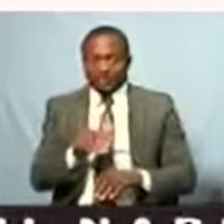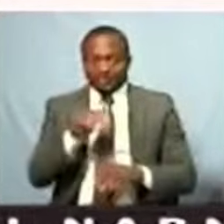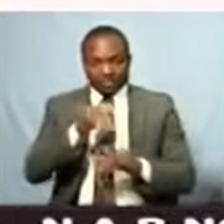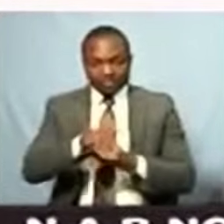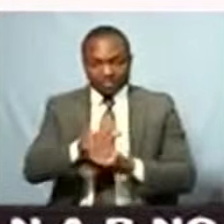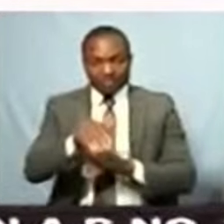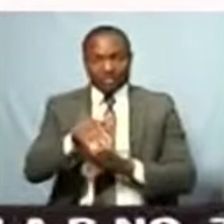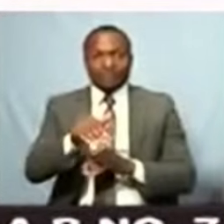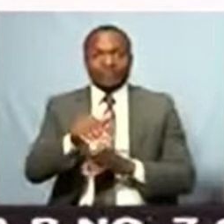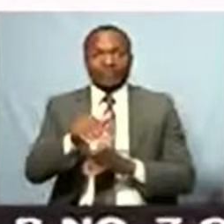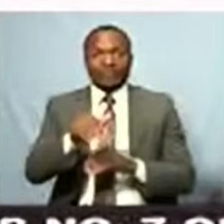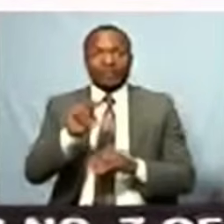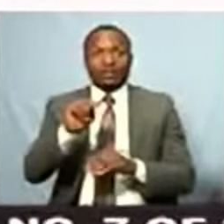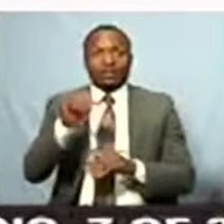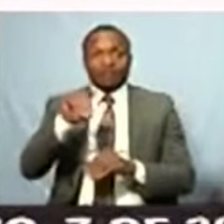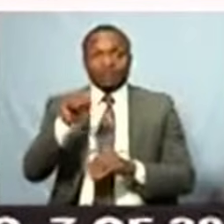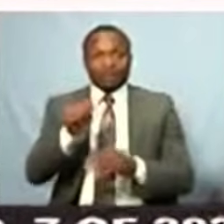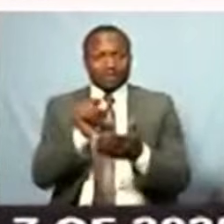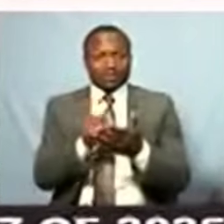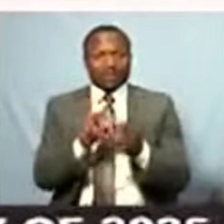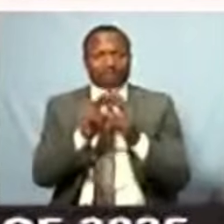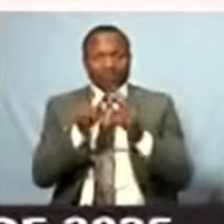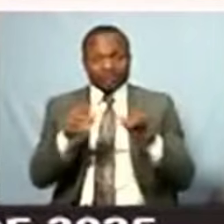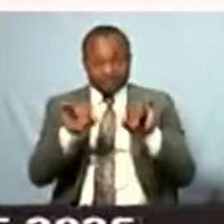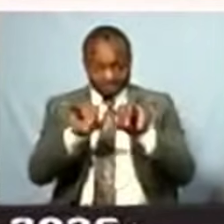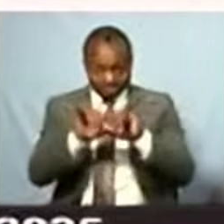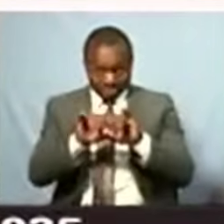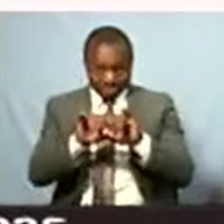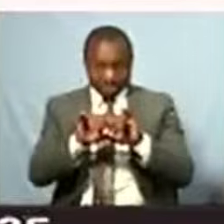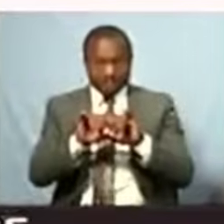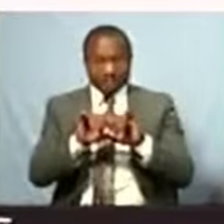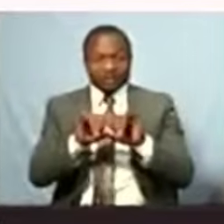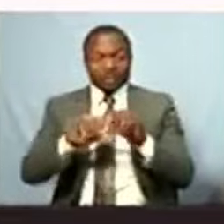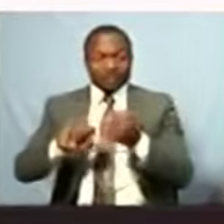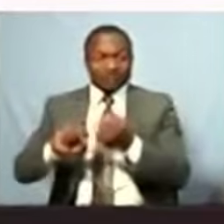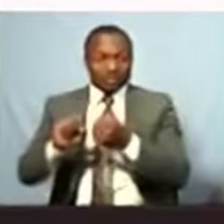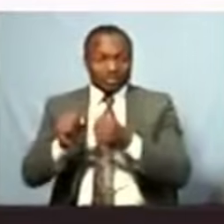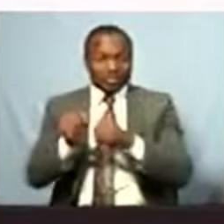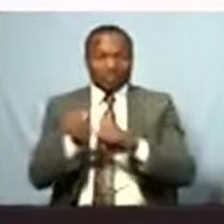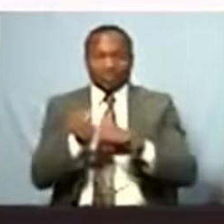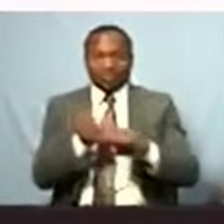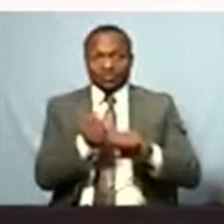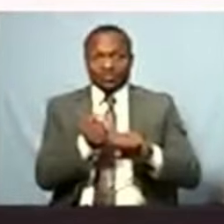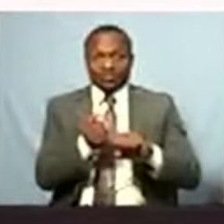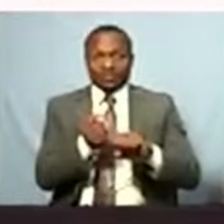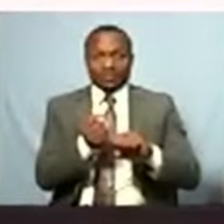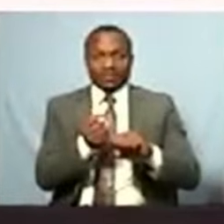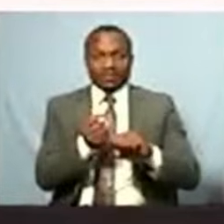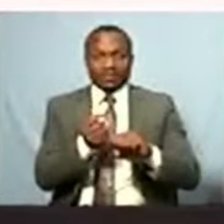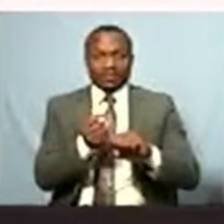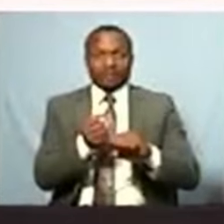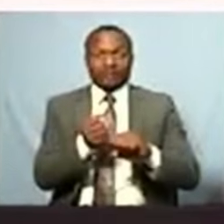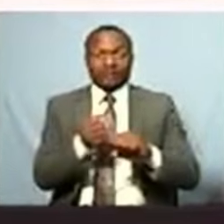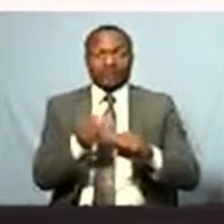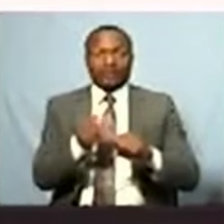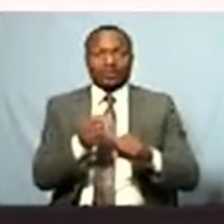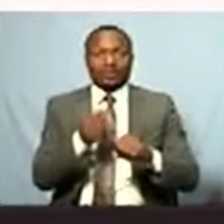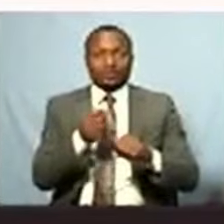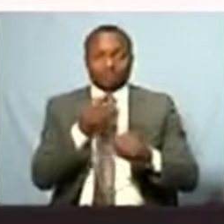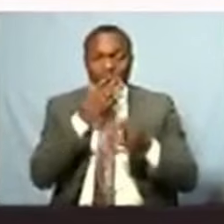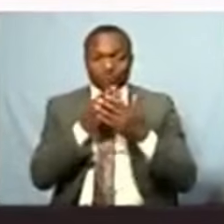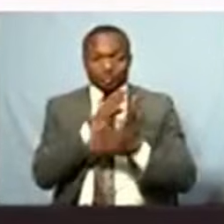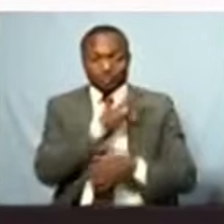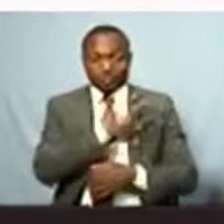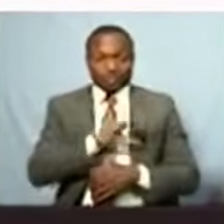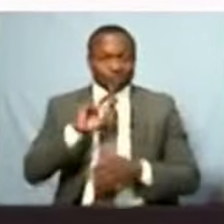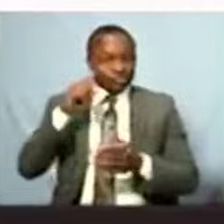NIPA's position is that this is important as it preserves order in political parties. This ensures that